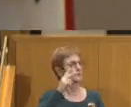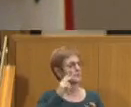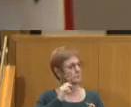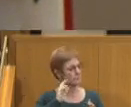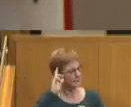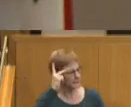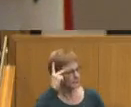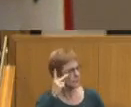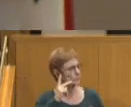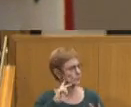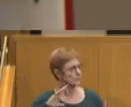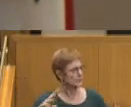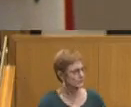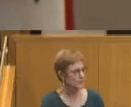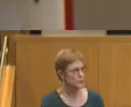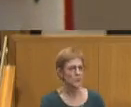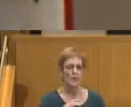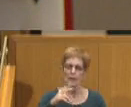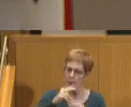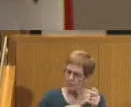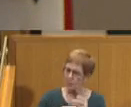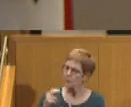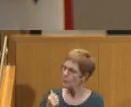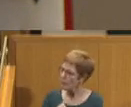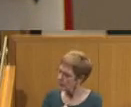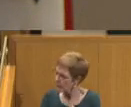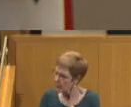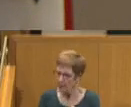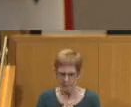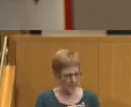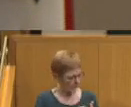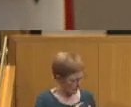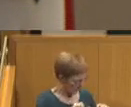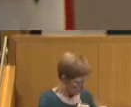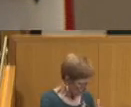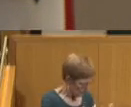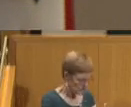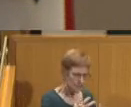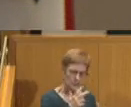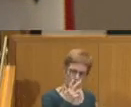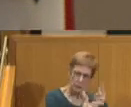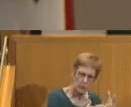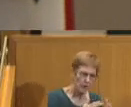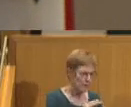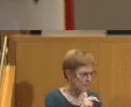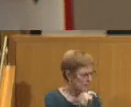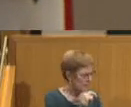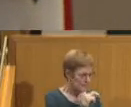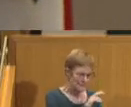Without Caroline, I would not be here tonight, or for that matter, any place good. Thank you, sweetie.